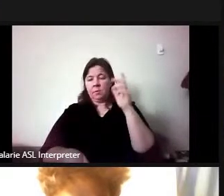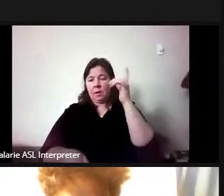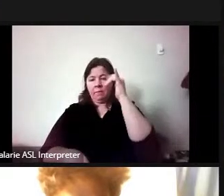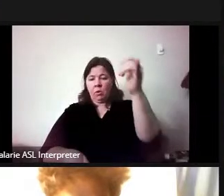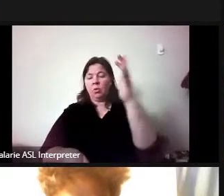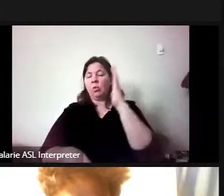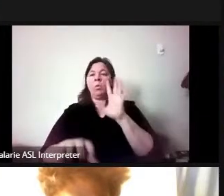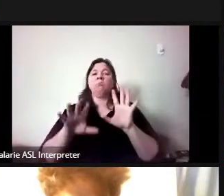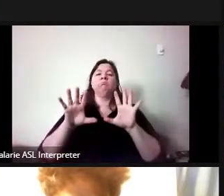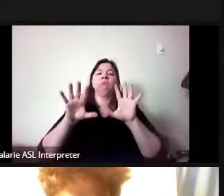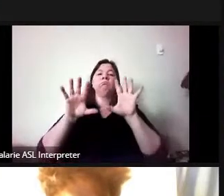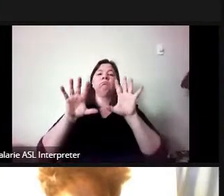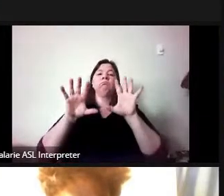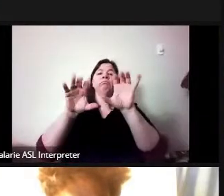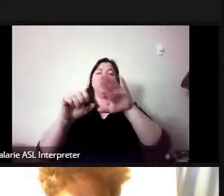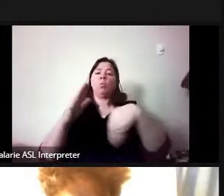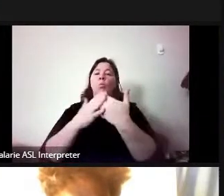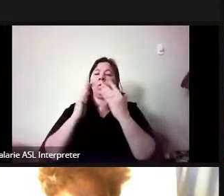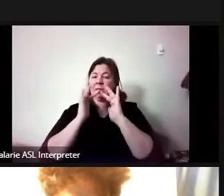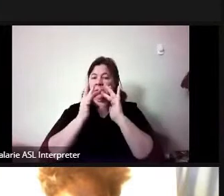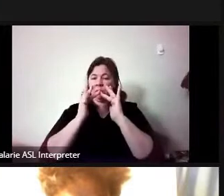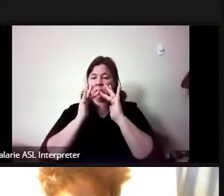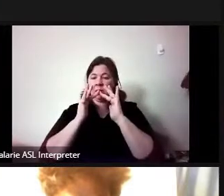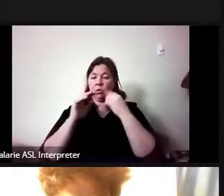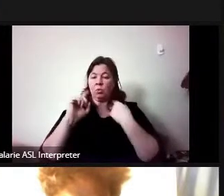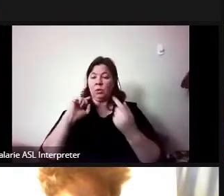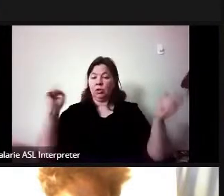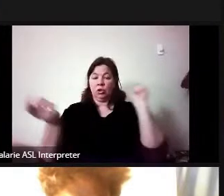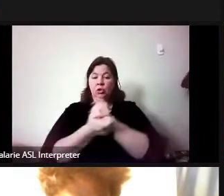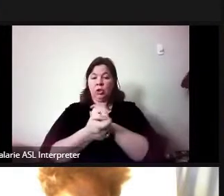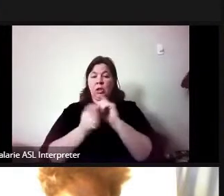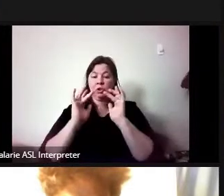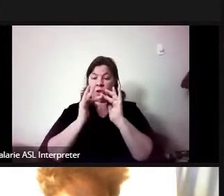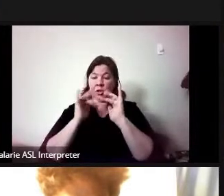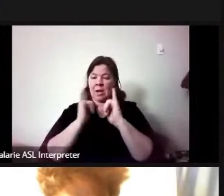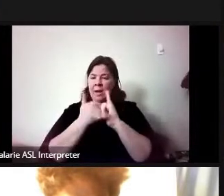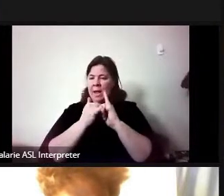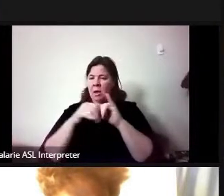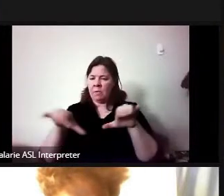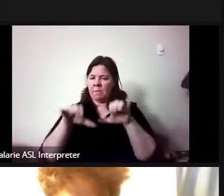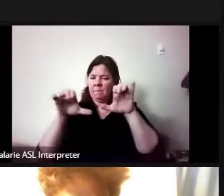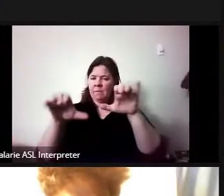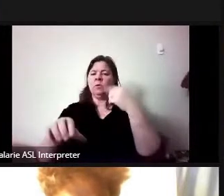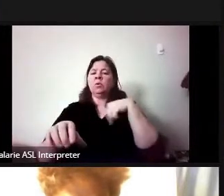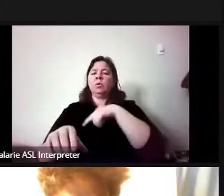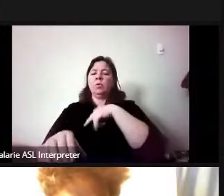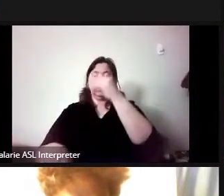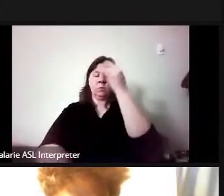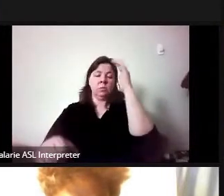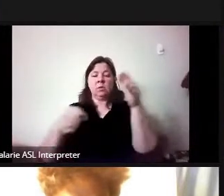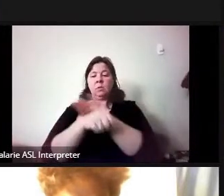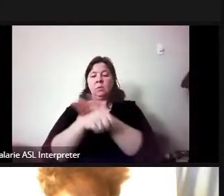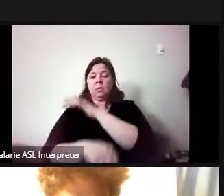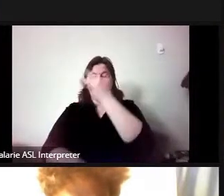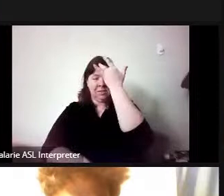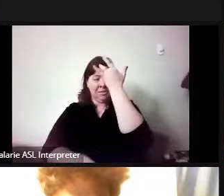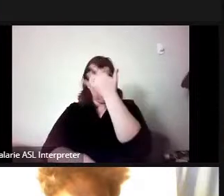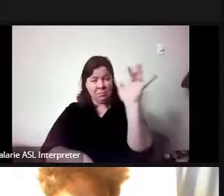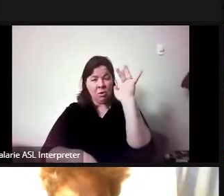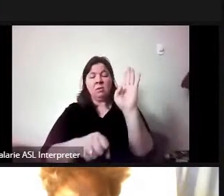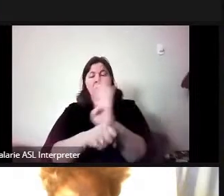taking over the internet. We are changing the way interneting is done. It's a complete smart business